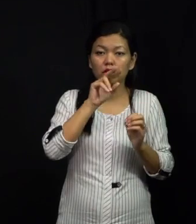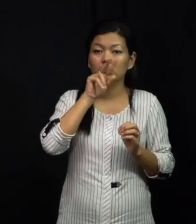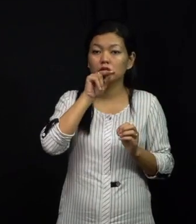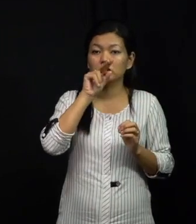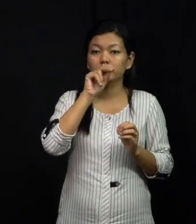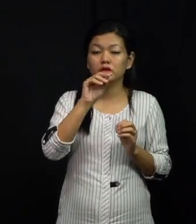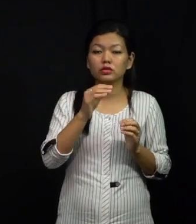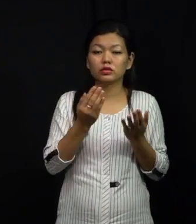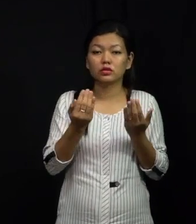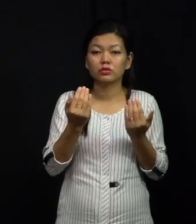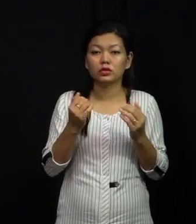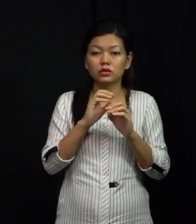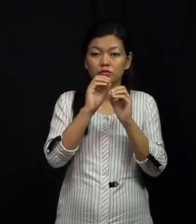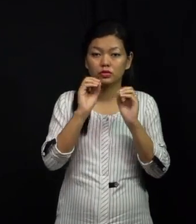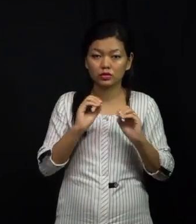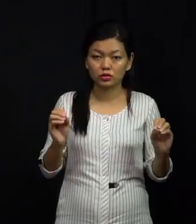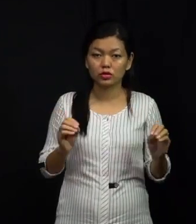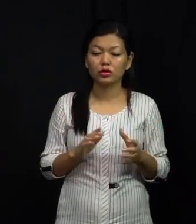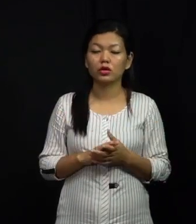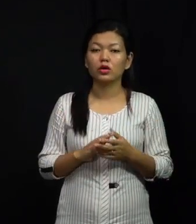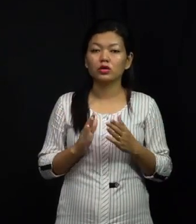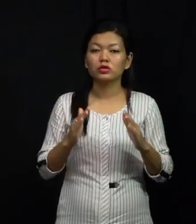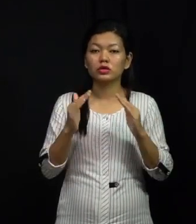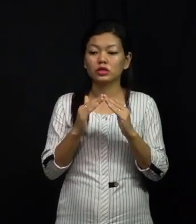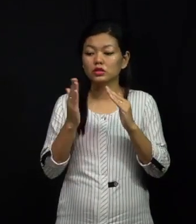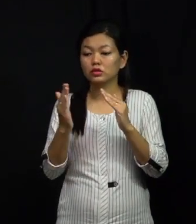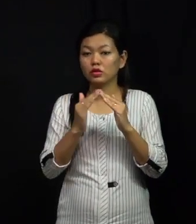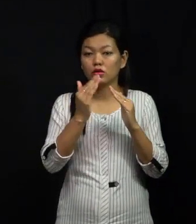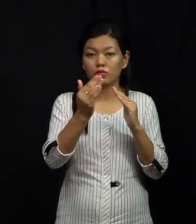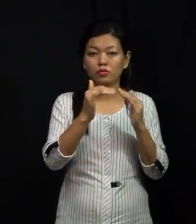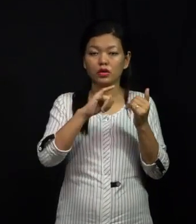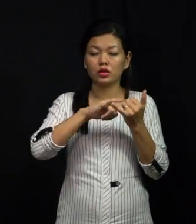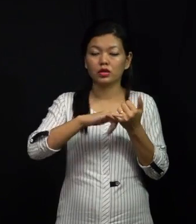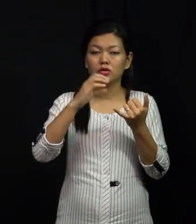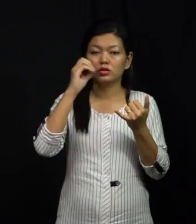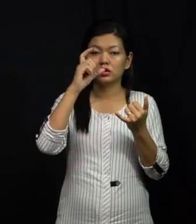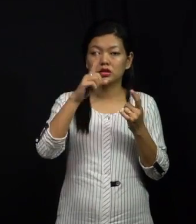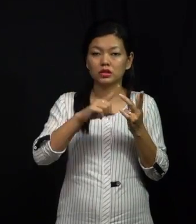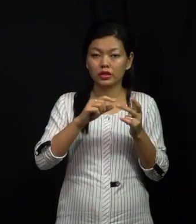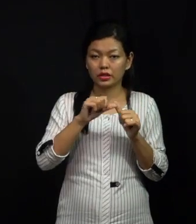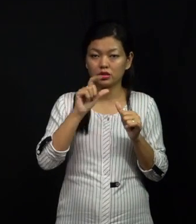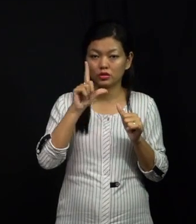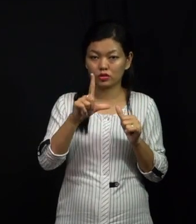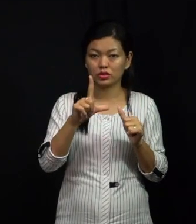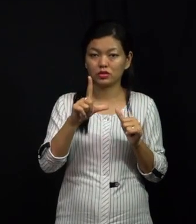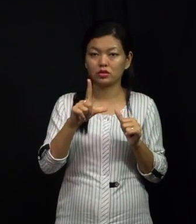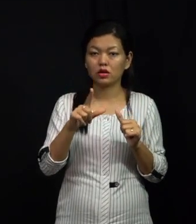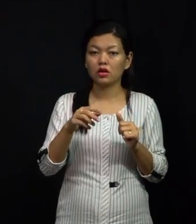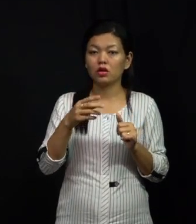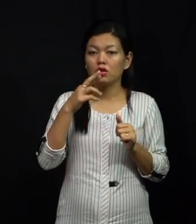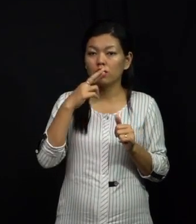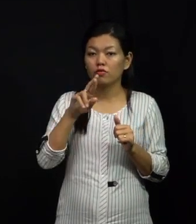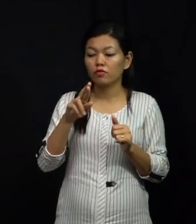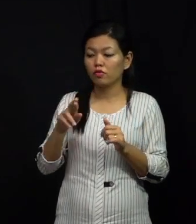right? So the social environment is mostly confined to the home, the parents and the siblings. Okay, and